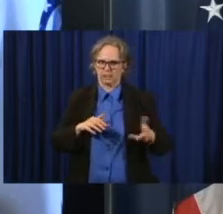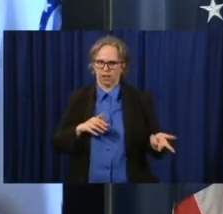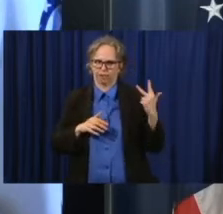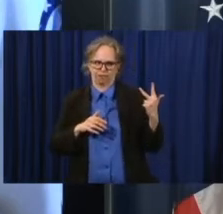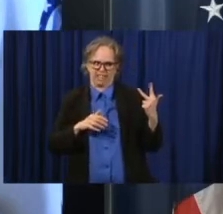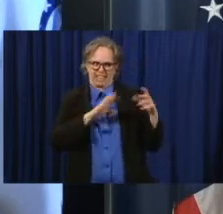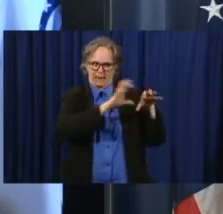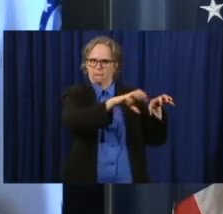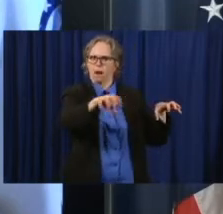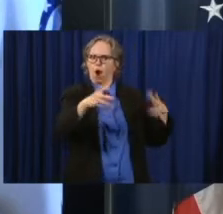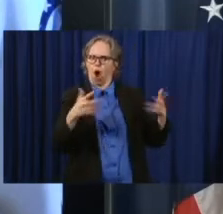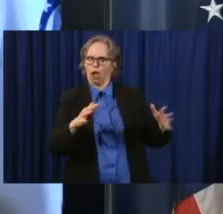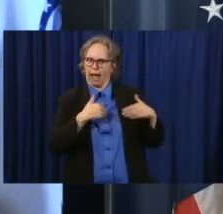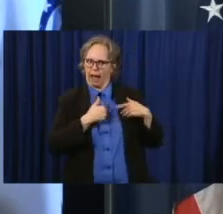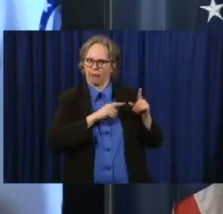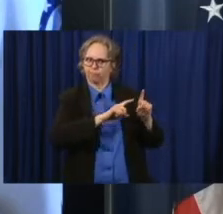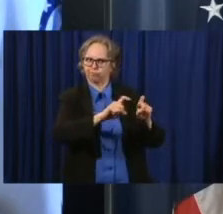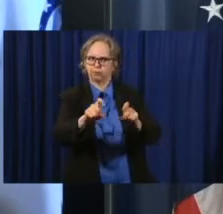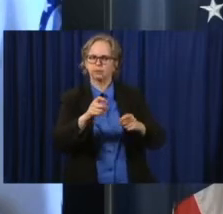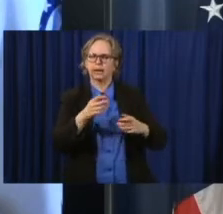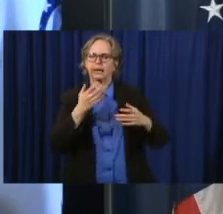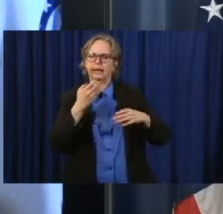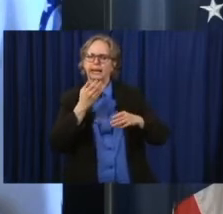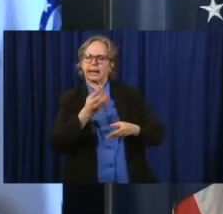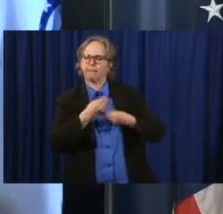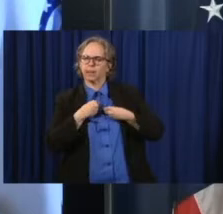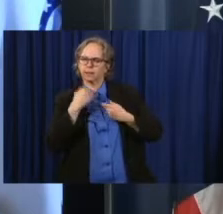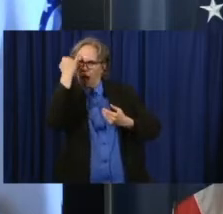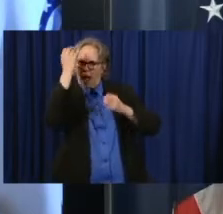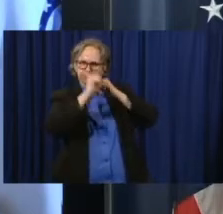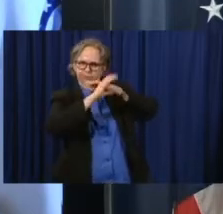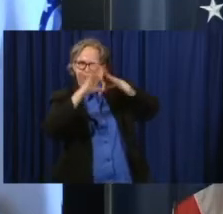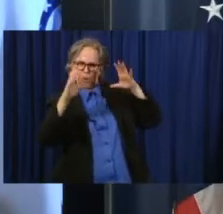understand what's going on in a prison. The totality of this